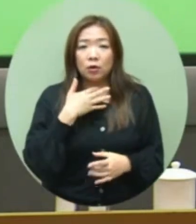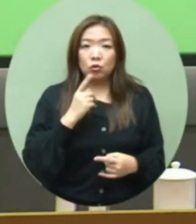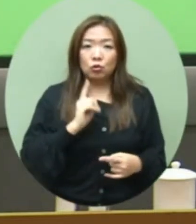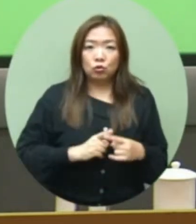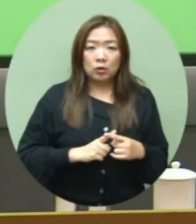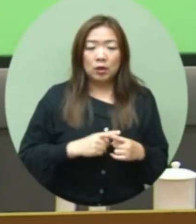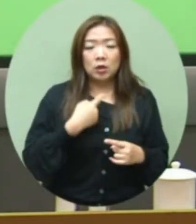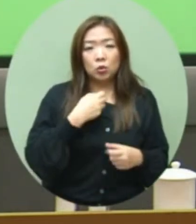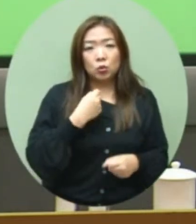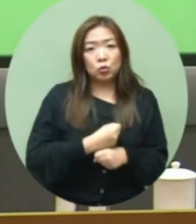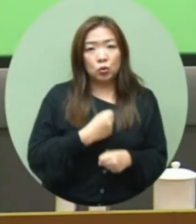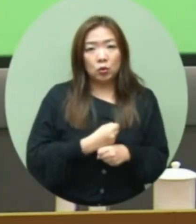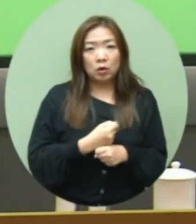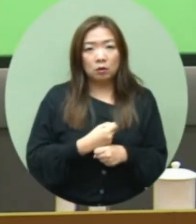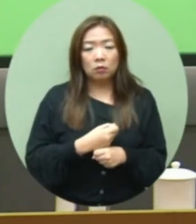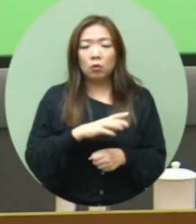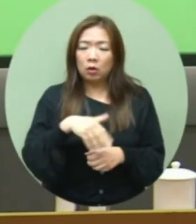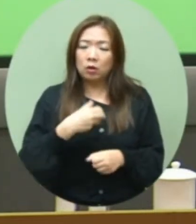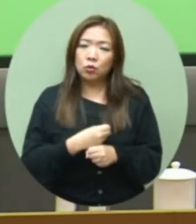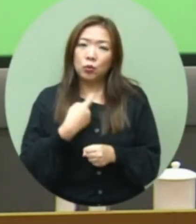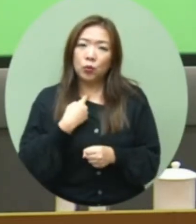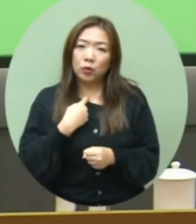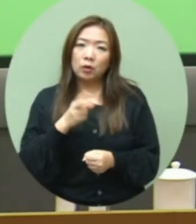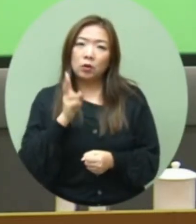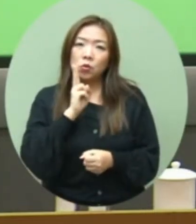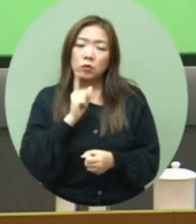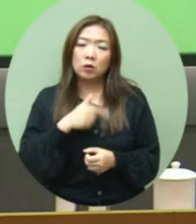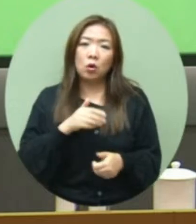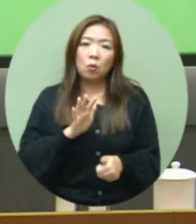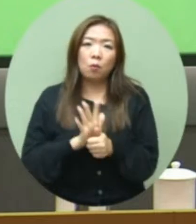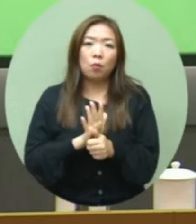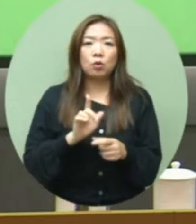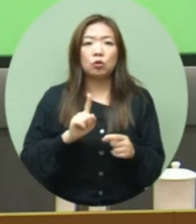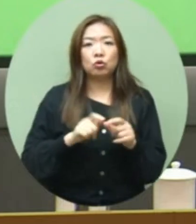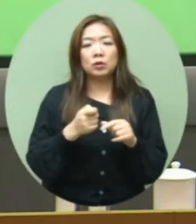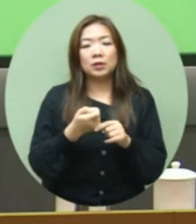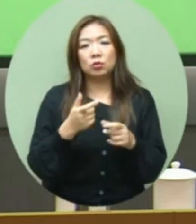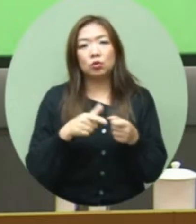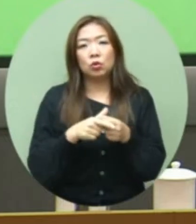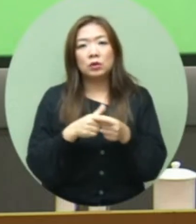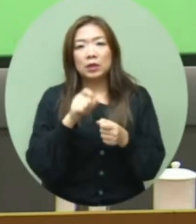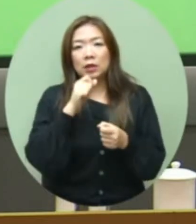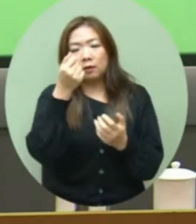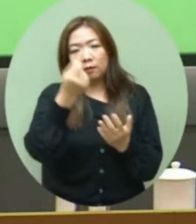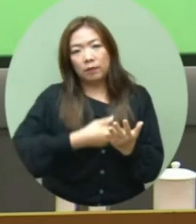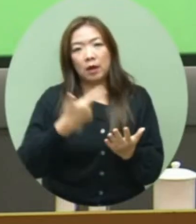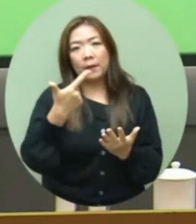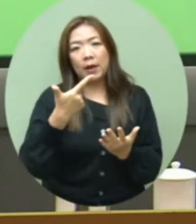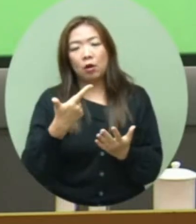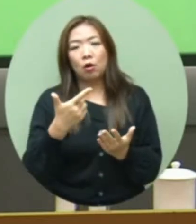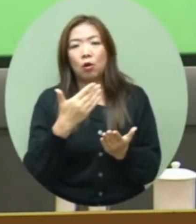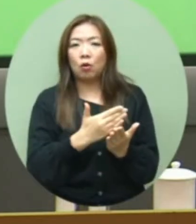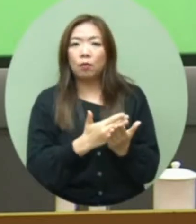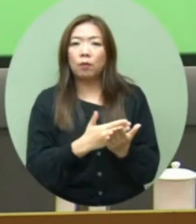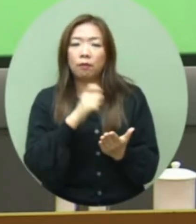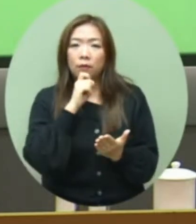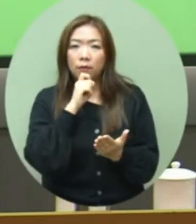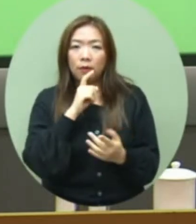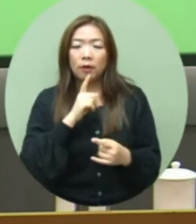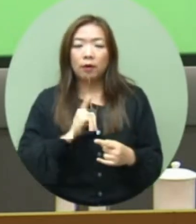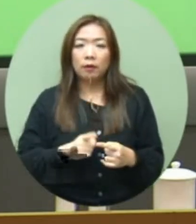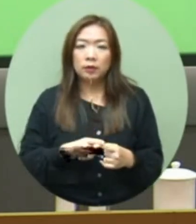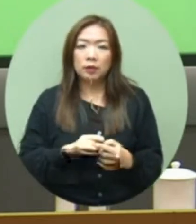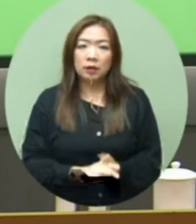We consider the situation. If there is a need to take action, we will. There are 8 measures to help